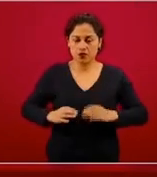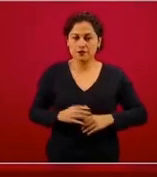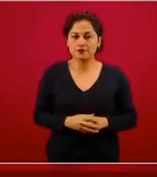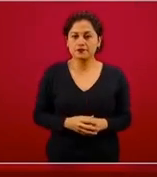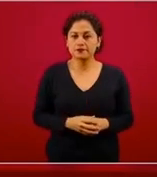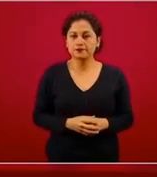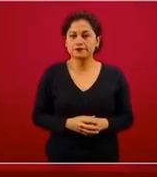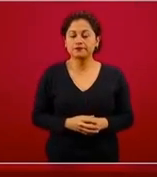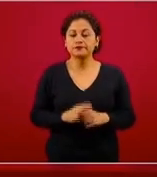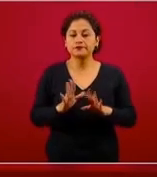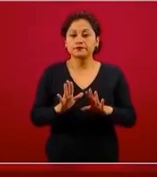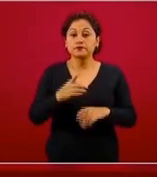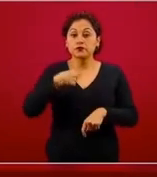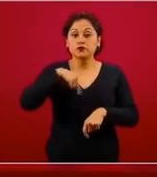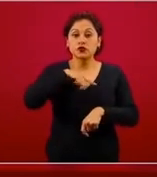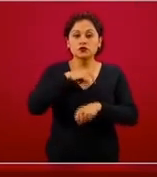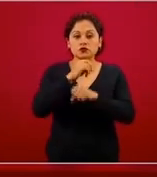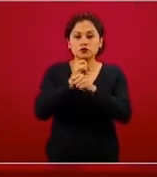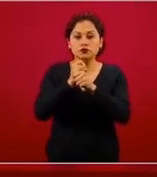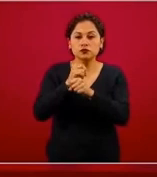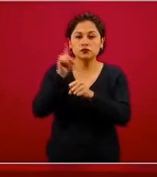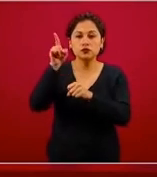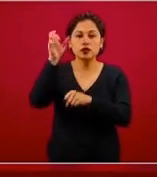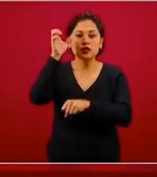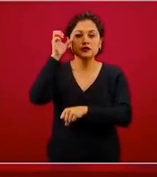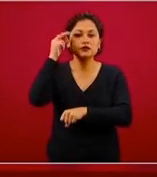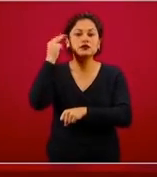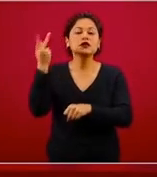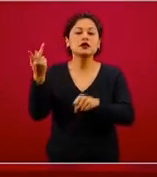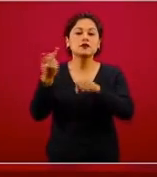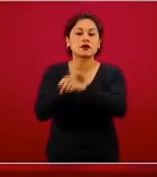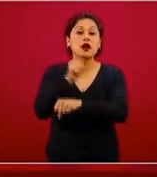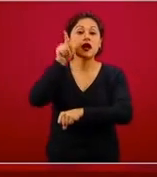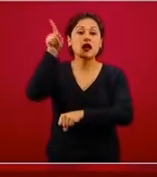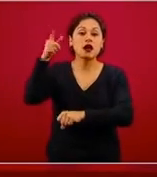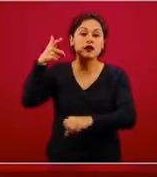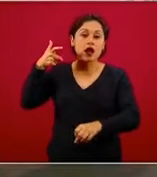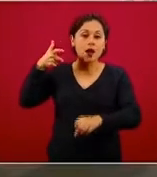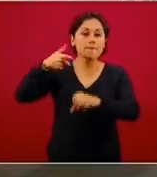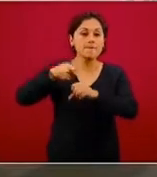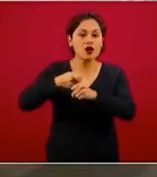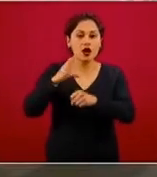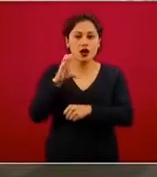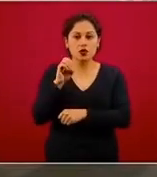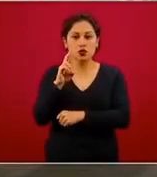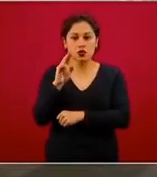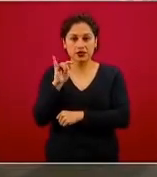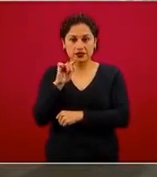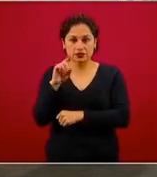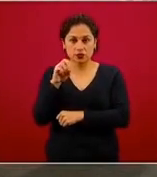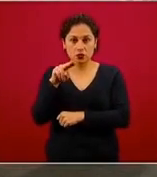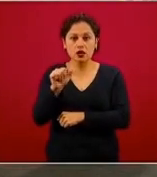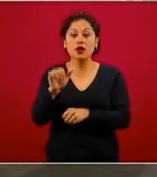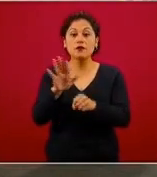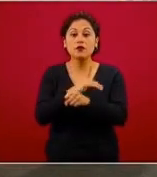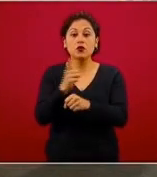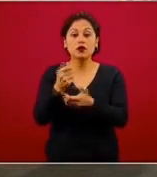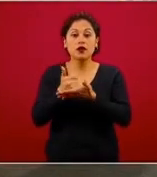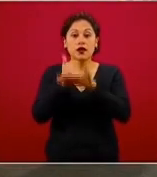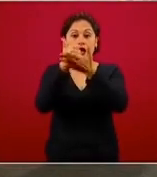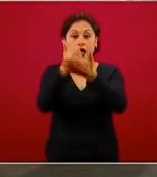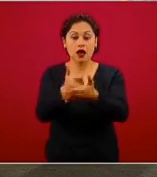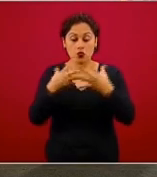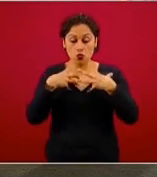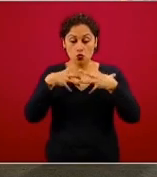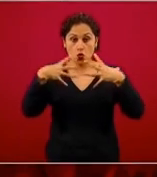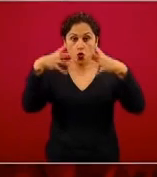los casos de China, At se les first, we ponía dosis analyzed altas some de cases cortisona in debido a que China se and they encontró were injecting inflamación. high Y después se doses vio of que